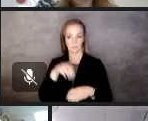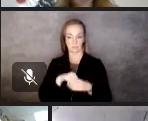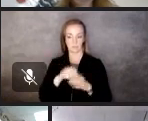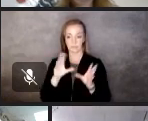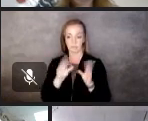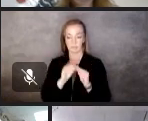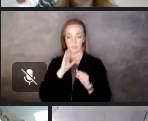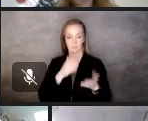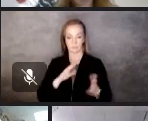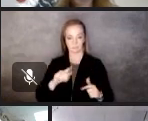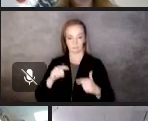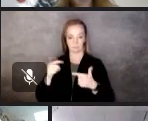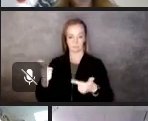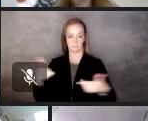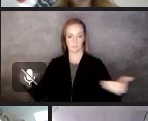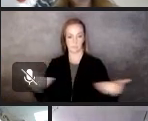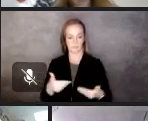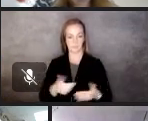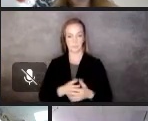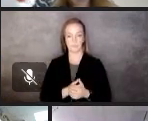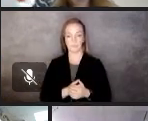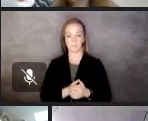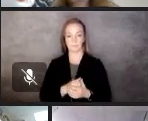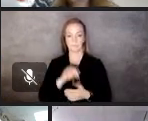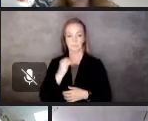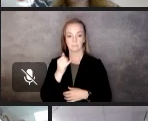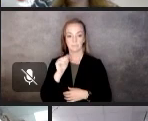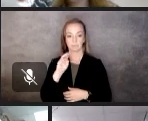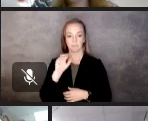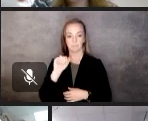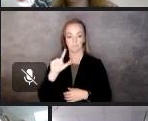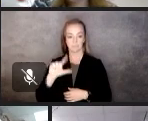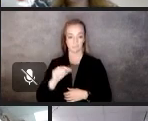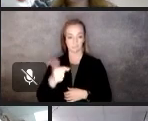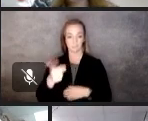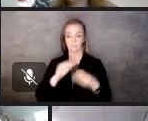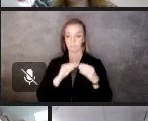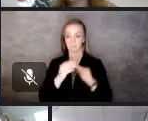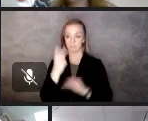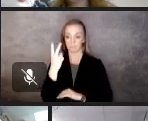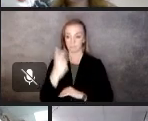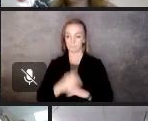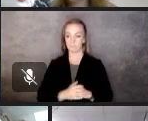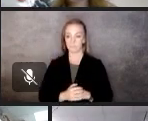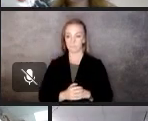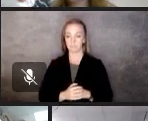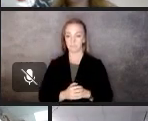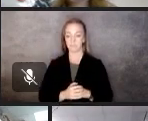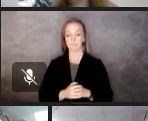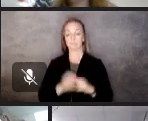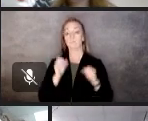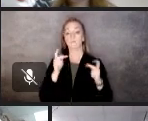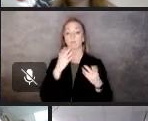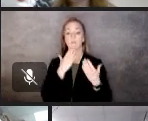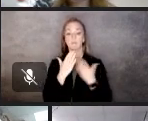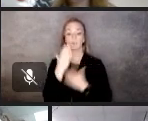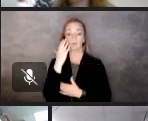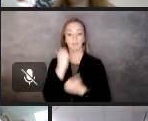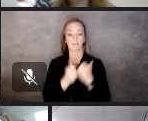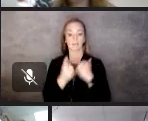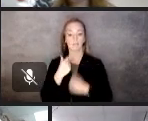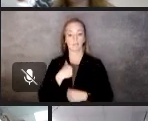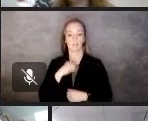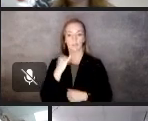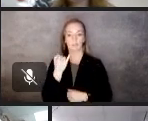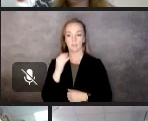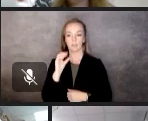do that welcome. So Jamal, I'll turn it over to you. Item 2. All right, good morning, everybody. I am Jamal Stiles. I